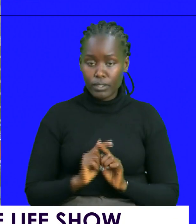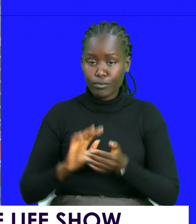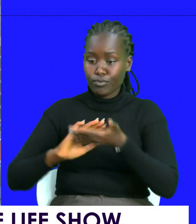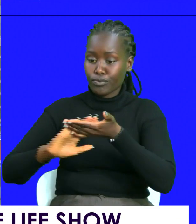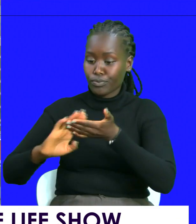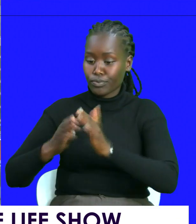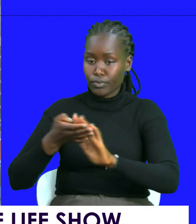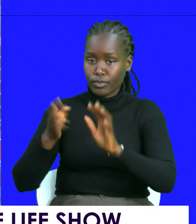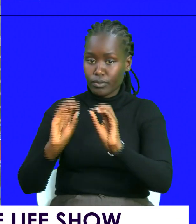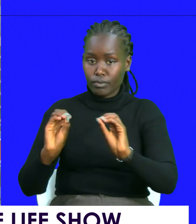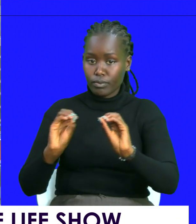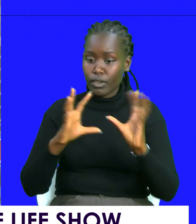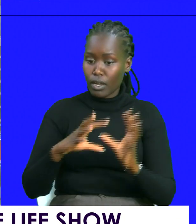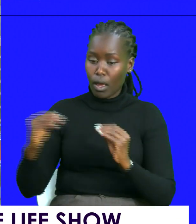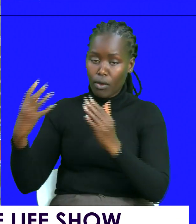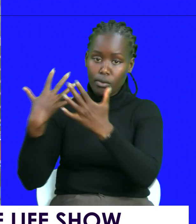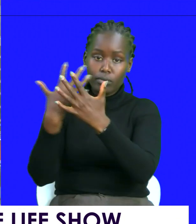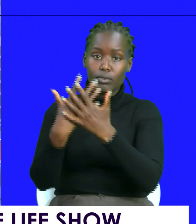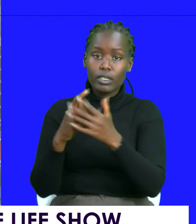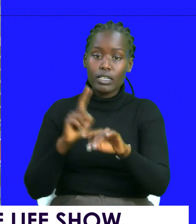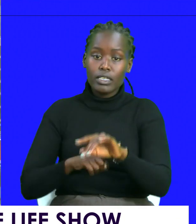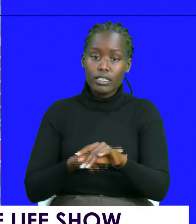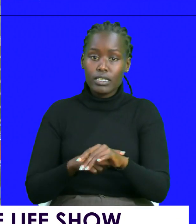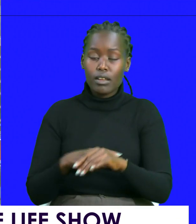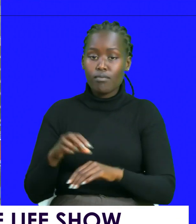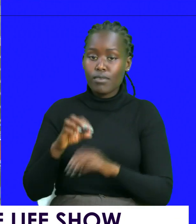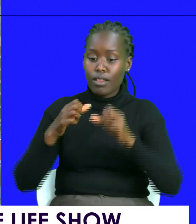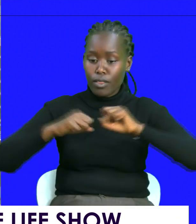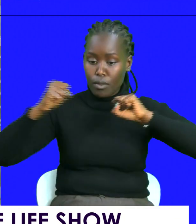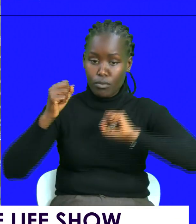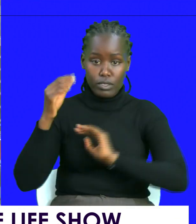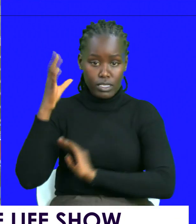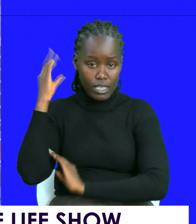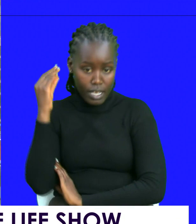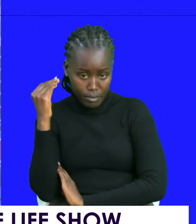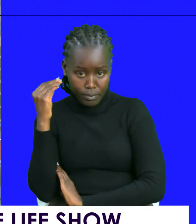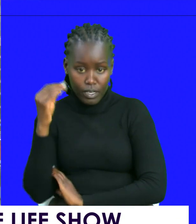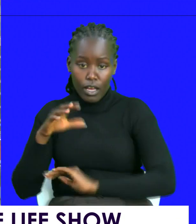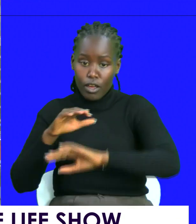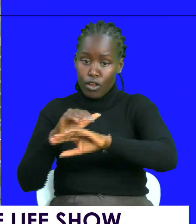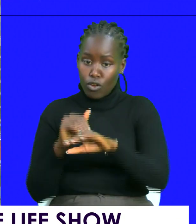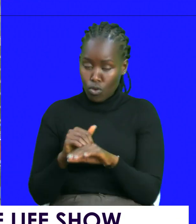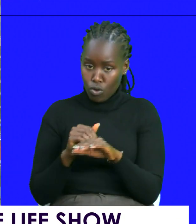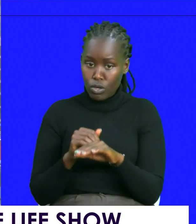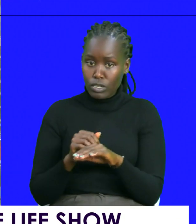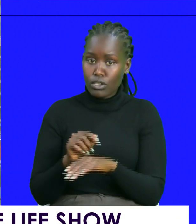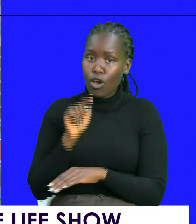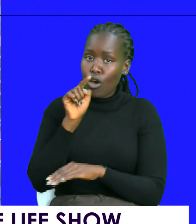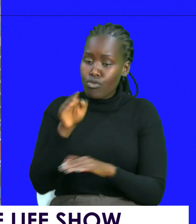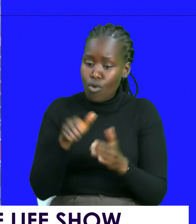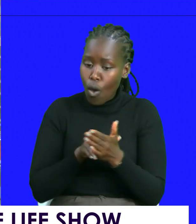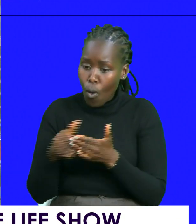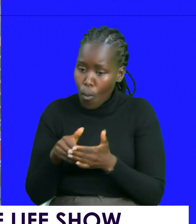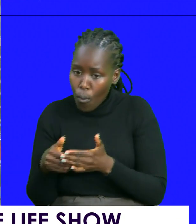him. He took him to prison. And when the master heard it, he called him and he told him, "You wicked